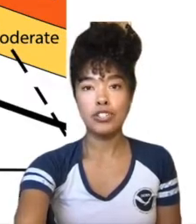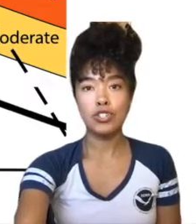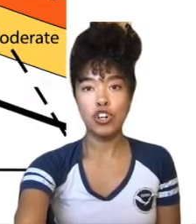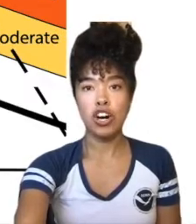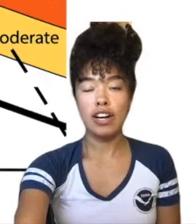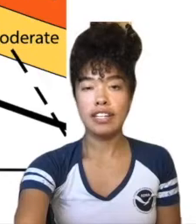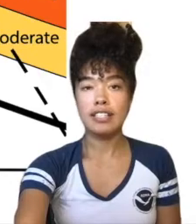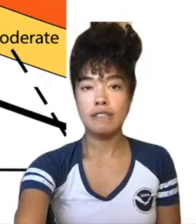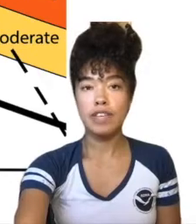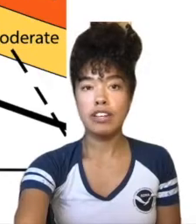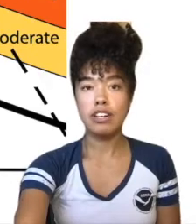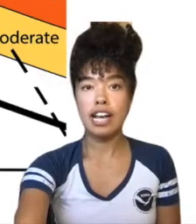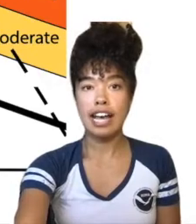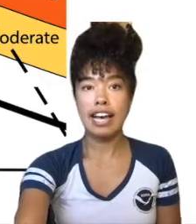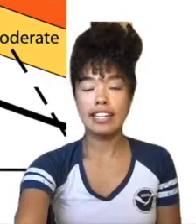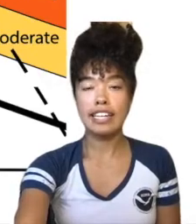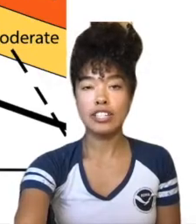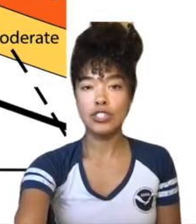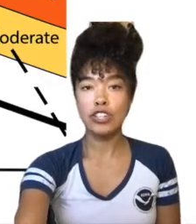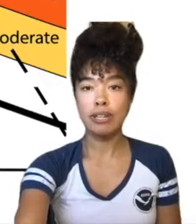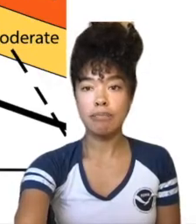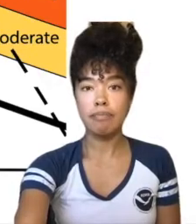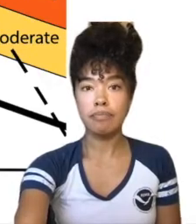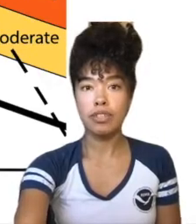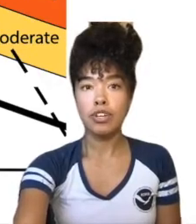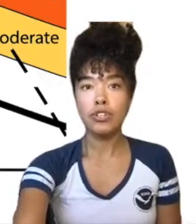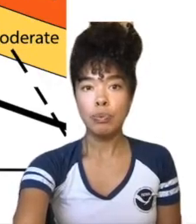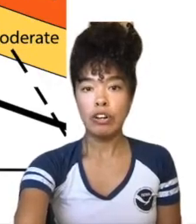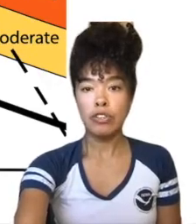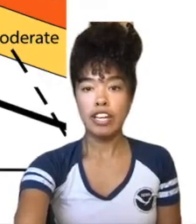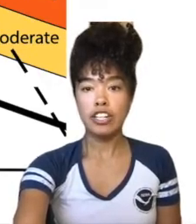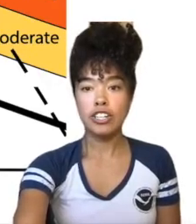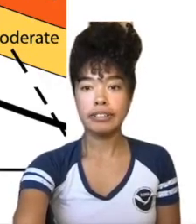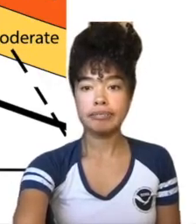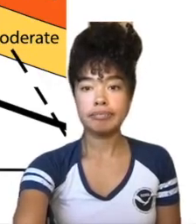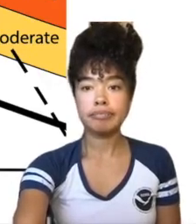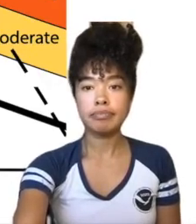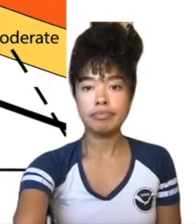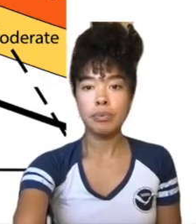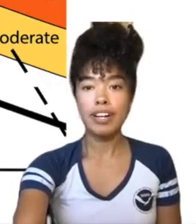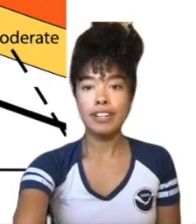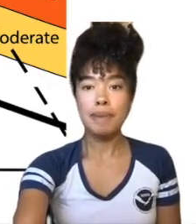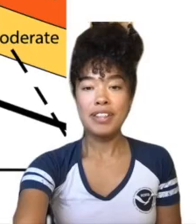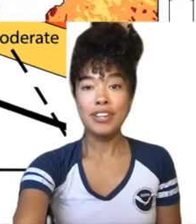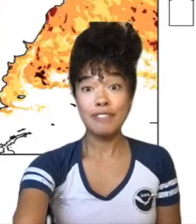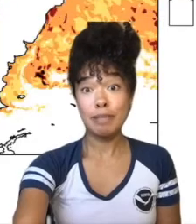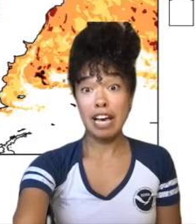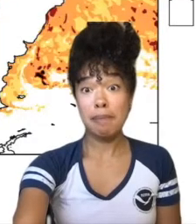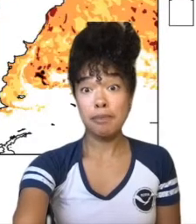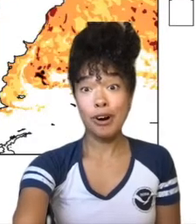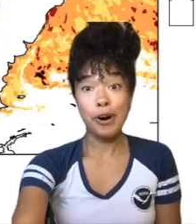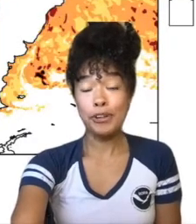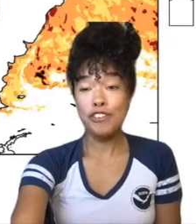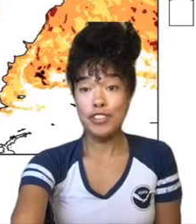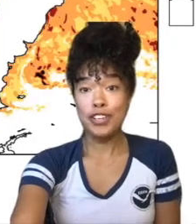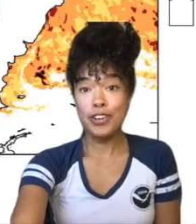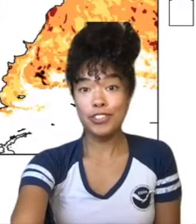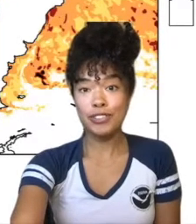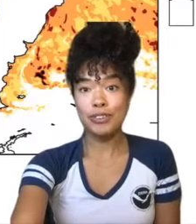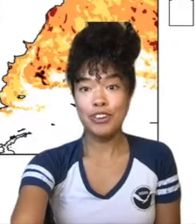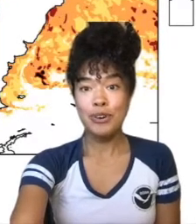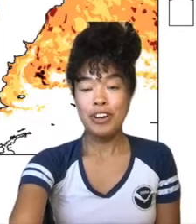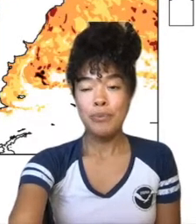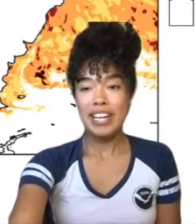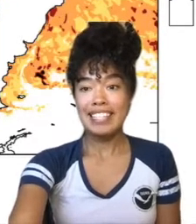moderate, strong, severe, and extreme. So where do they occur? Well, by the looks of this map, all over the